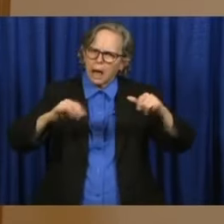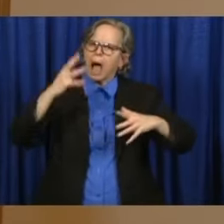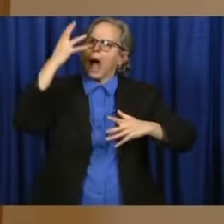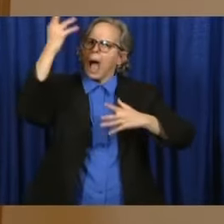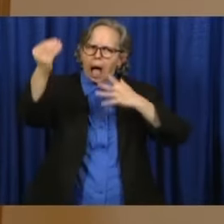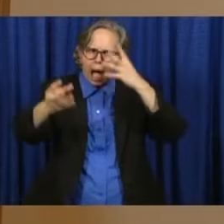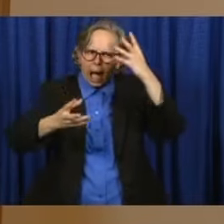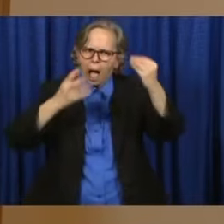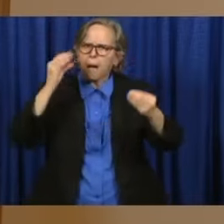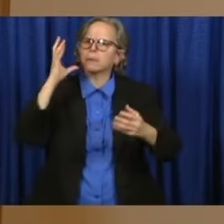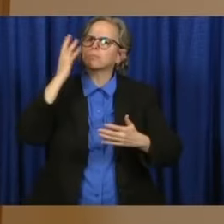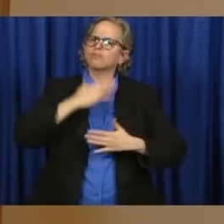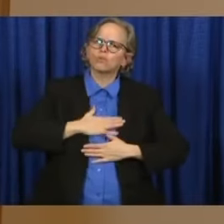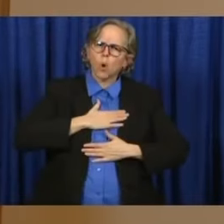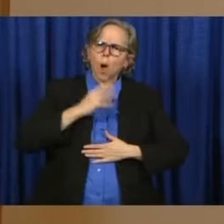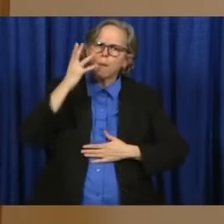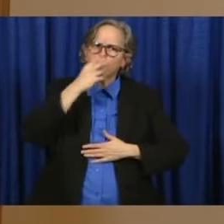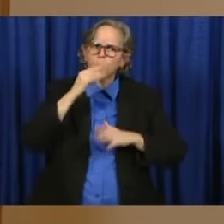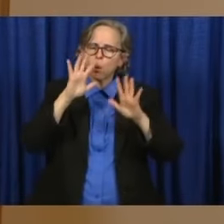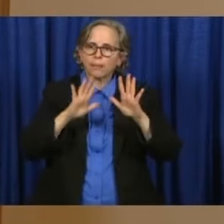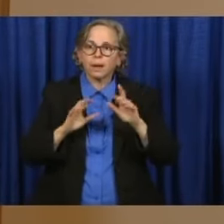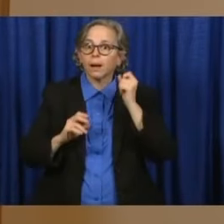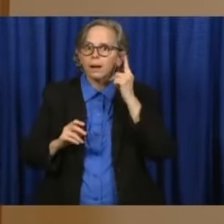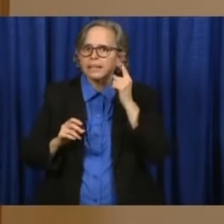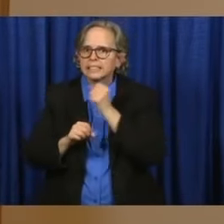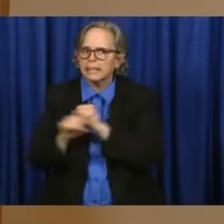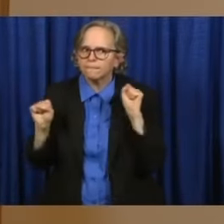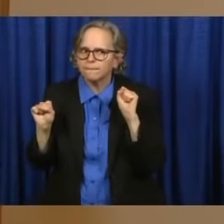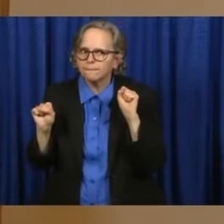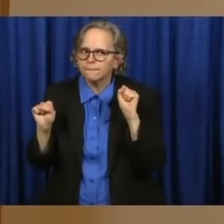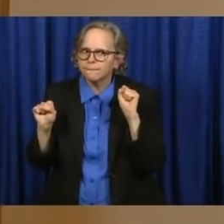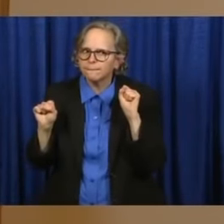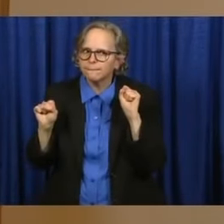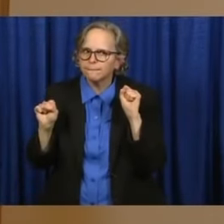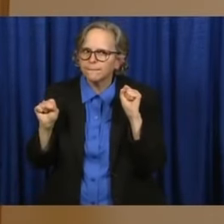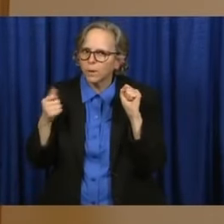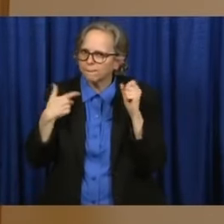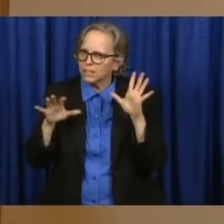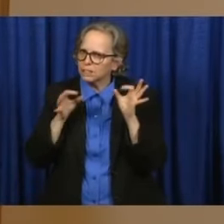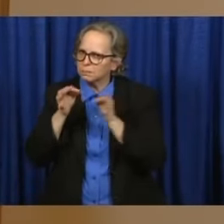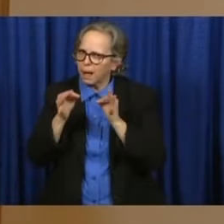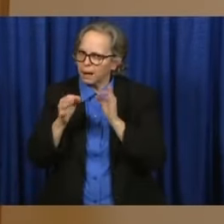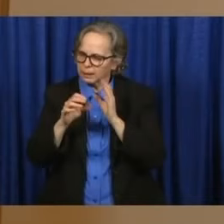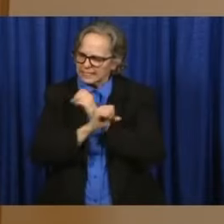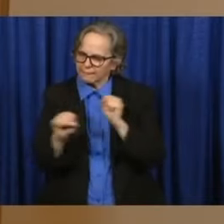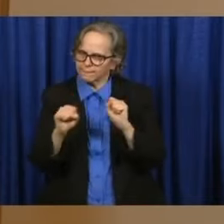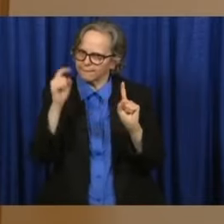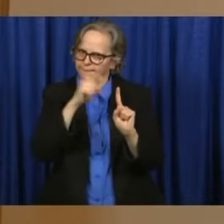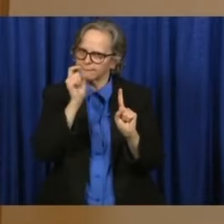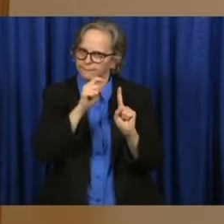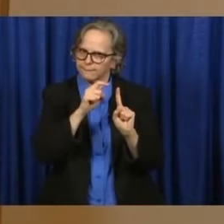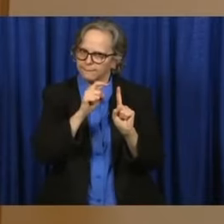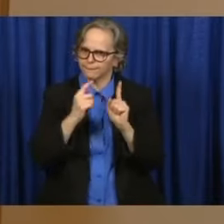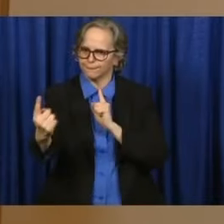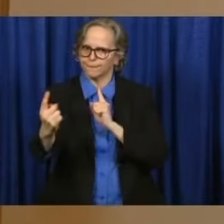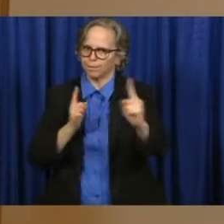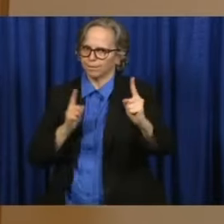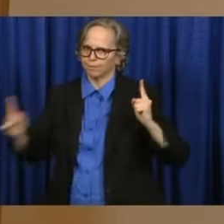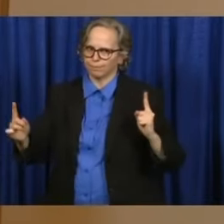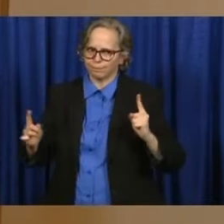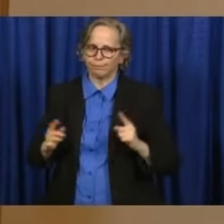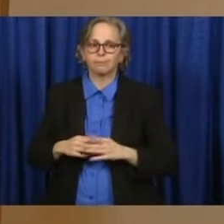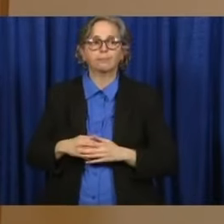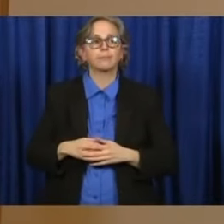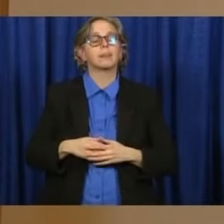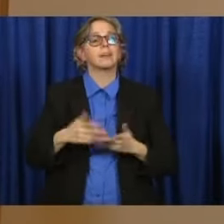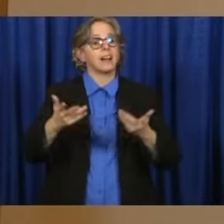I'd like to talk a little bit about this order. And I want you to know that it is something that we talk